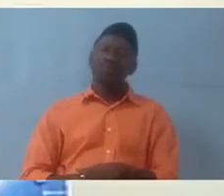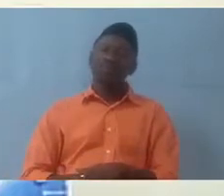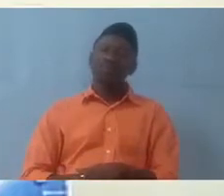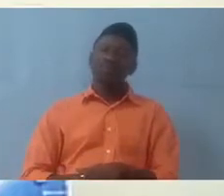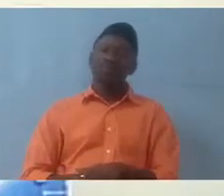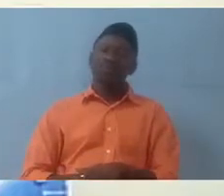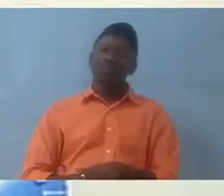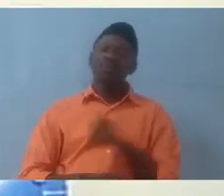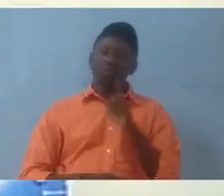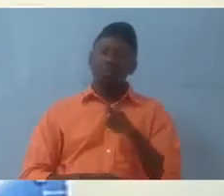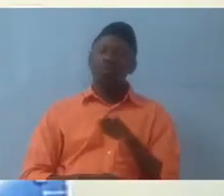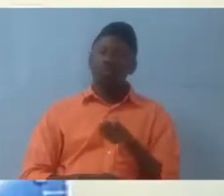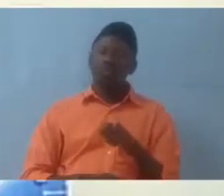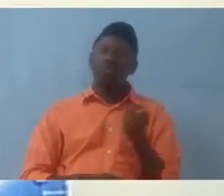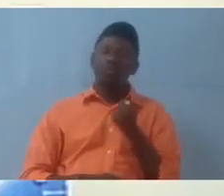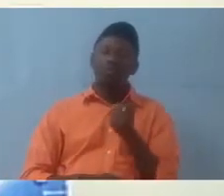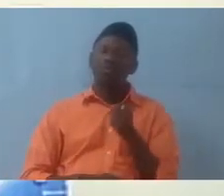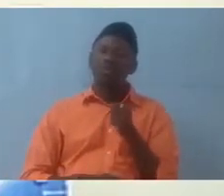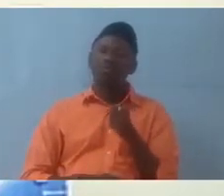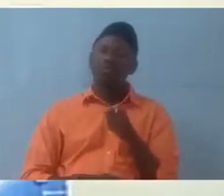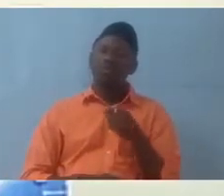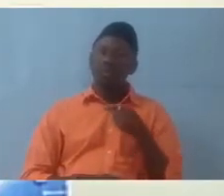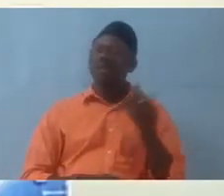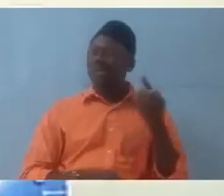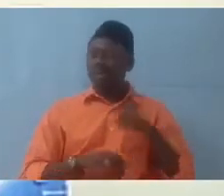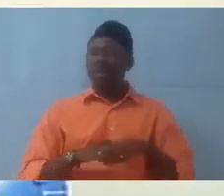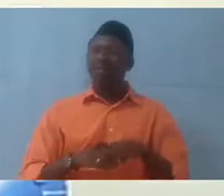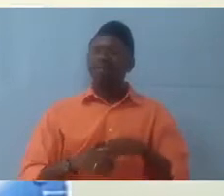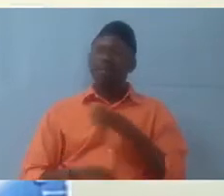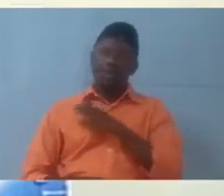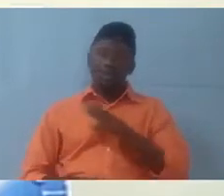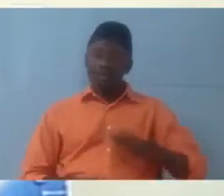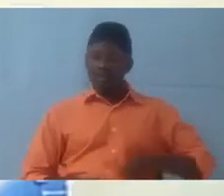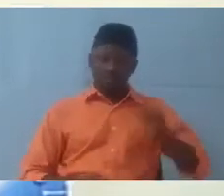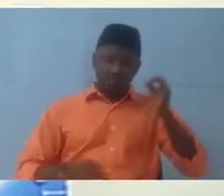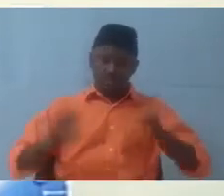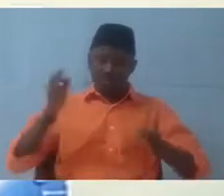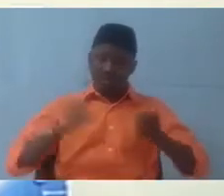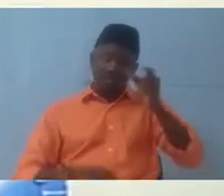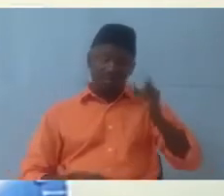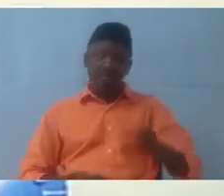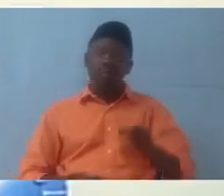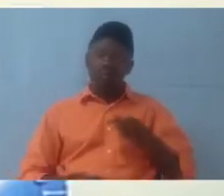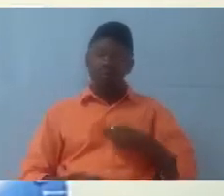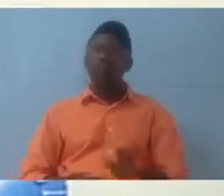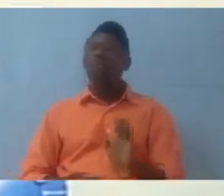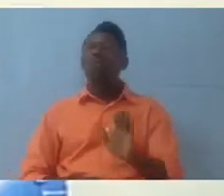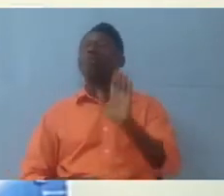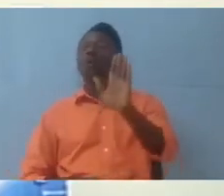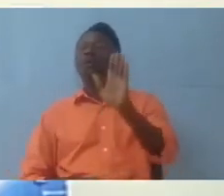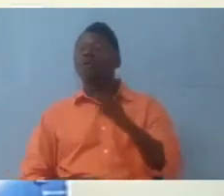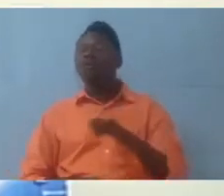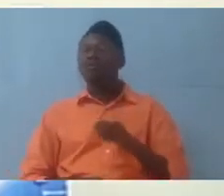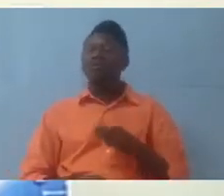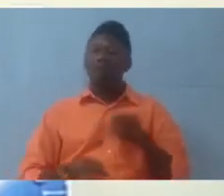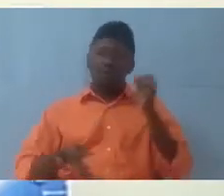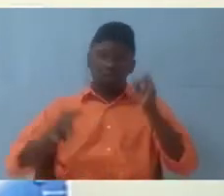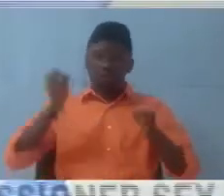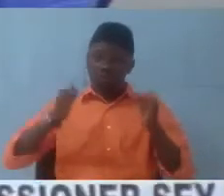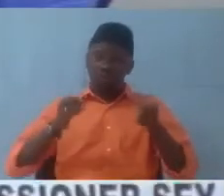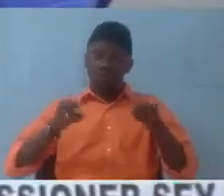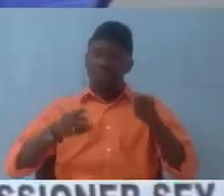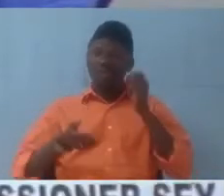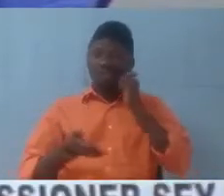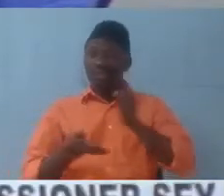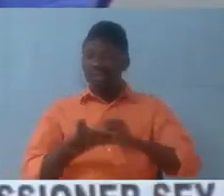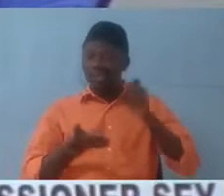that way nak liko waralon moy The chief justice at the time was waiting for the judicial secretary who was landing sane, is currently a high court judge.